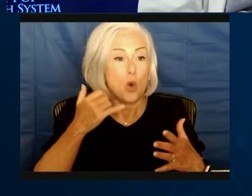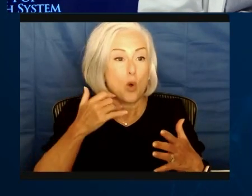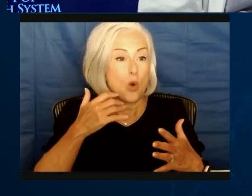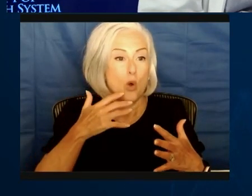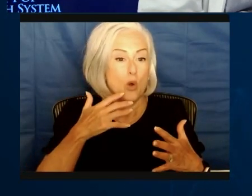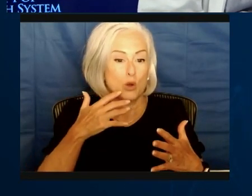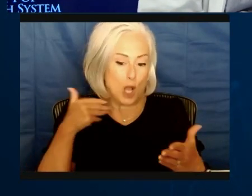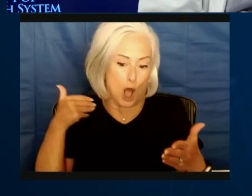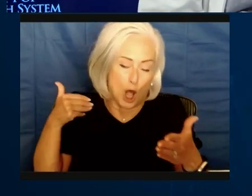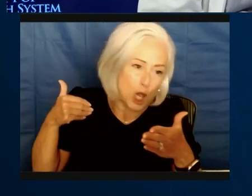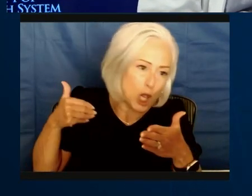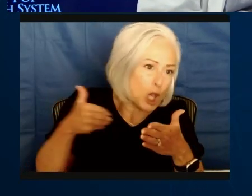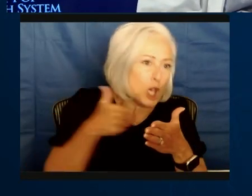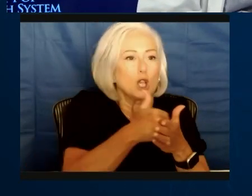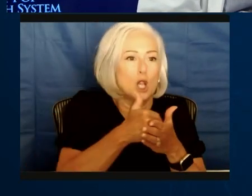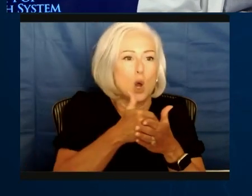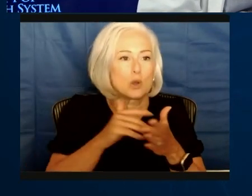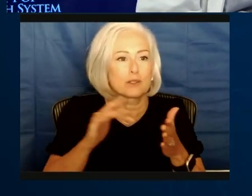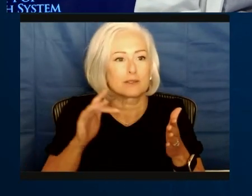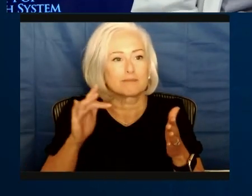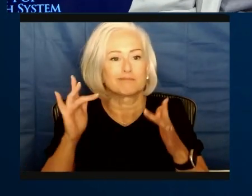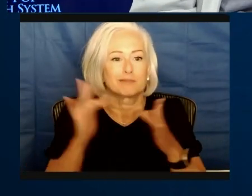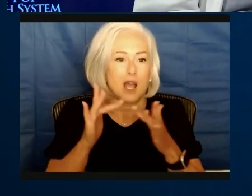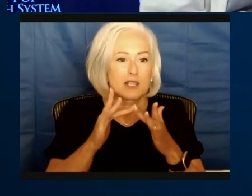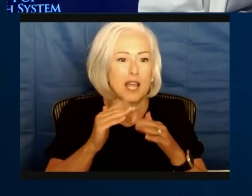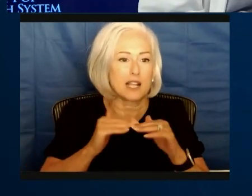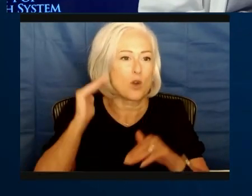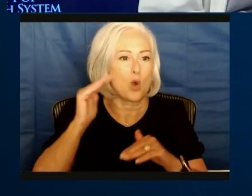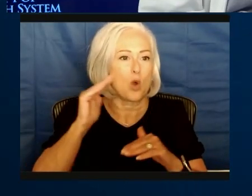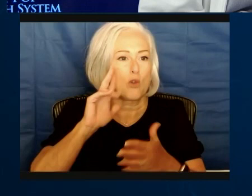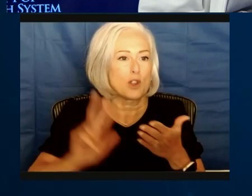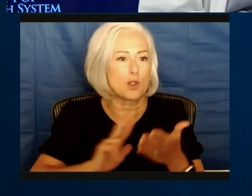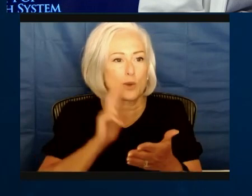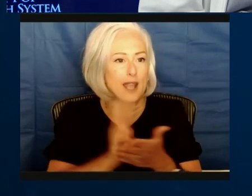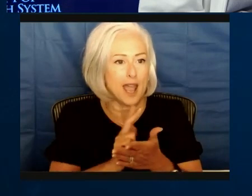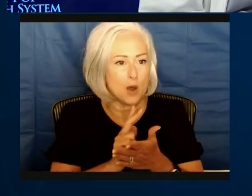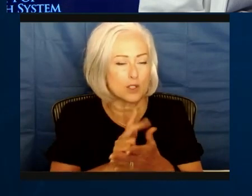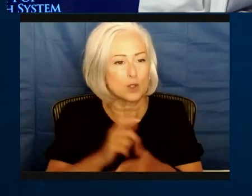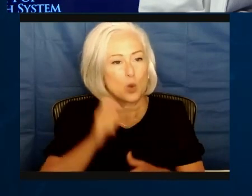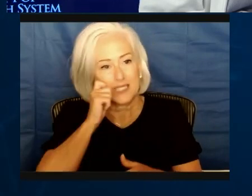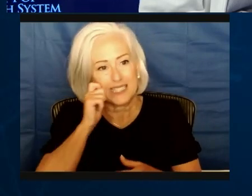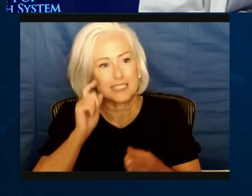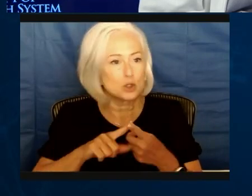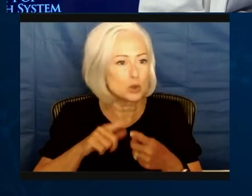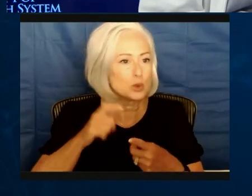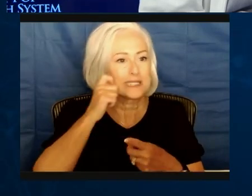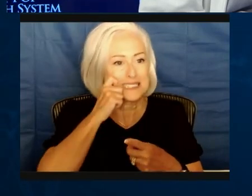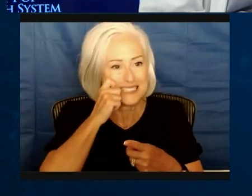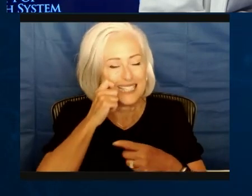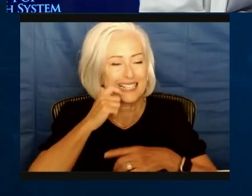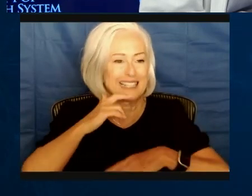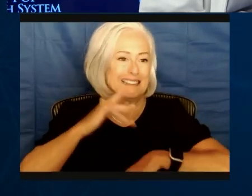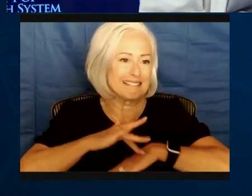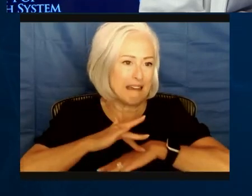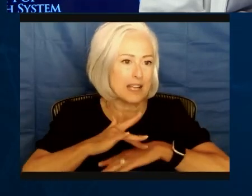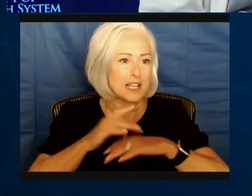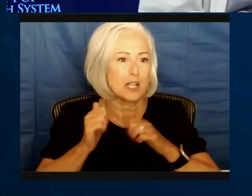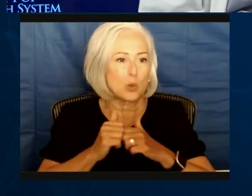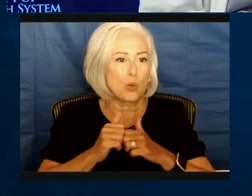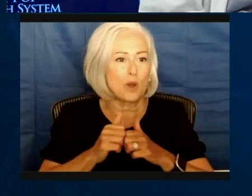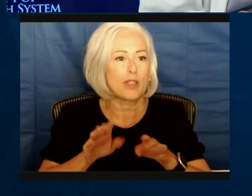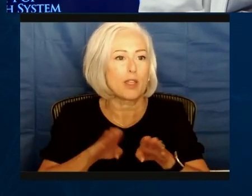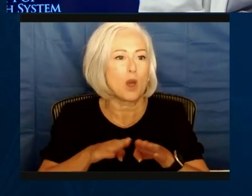contact for more than 3 hours. Yeah. Or Absolutely. you have to have skin-to-skin contact with open source. And this is a harder one to transmit,